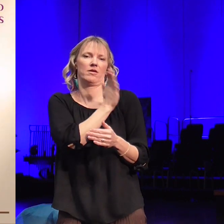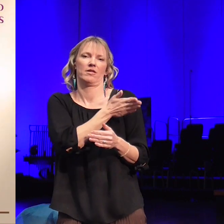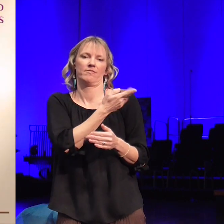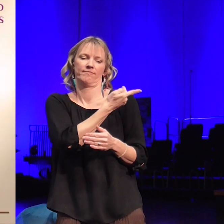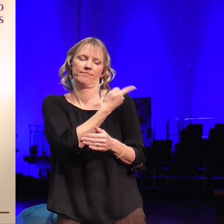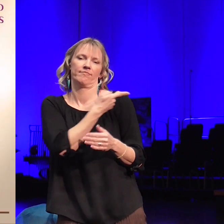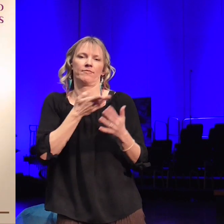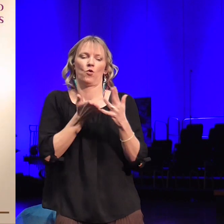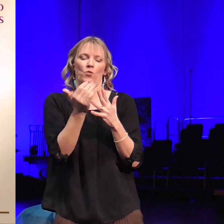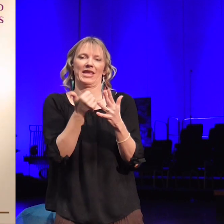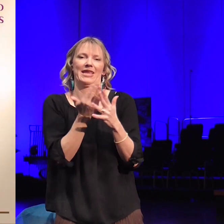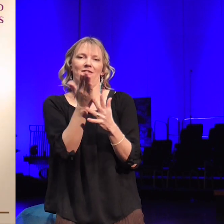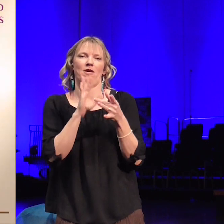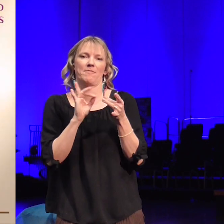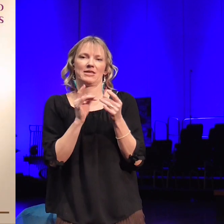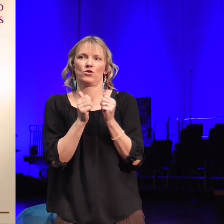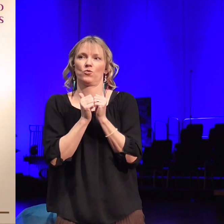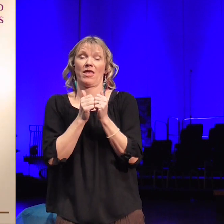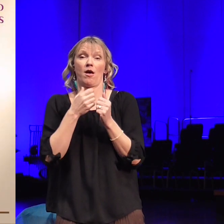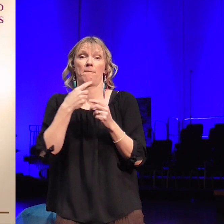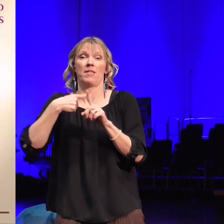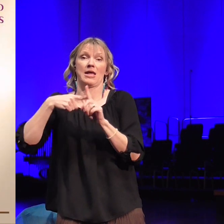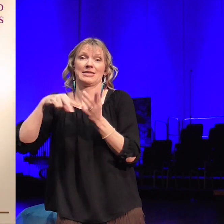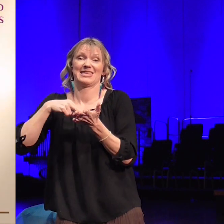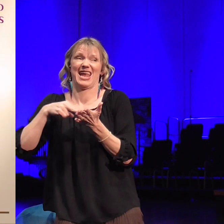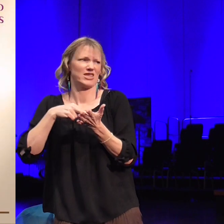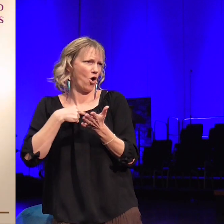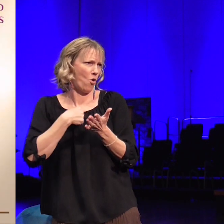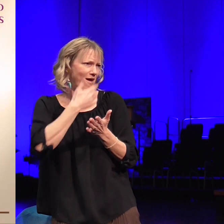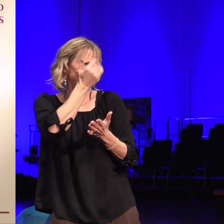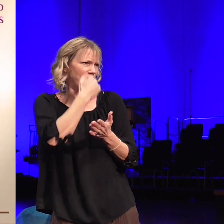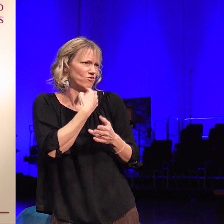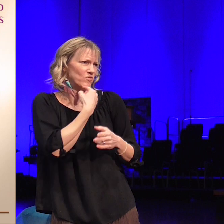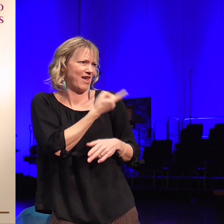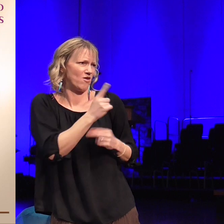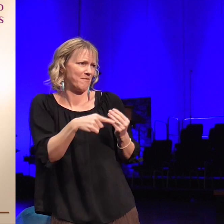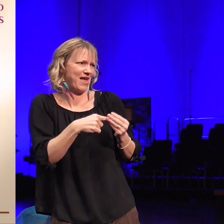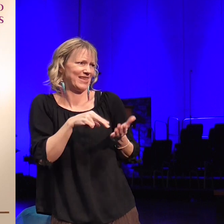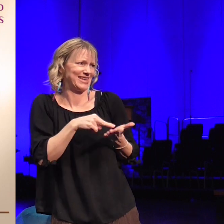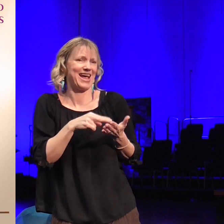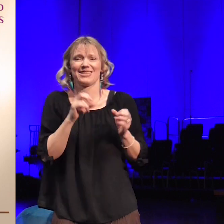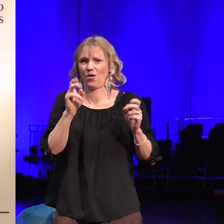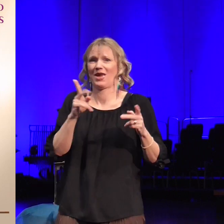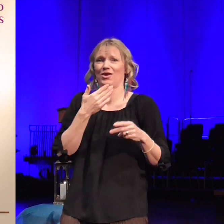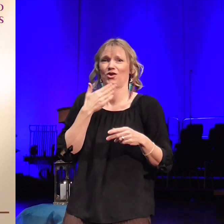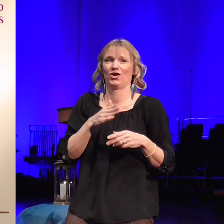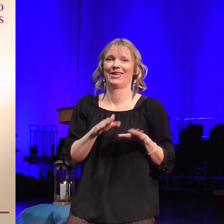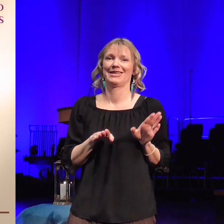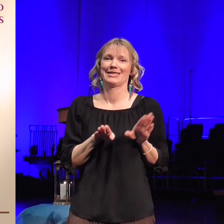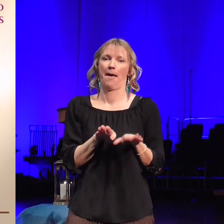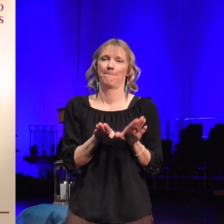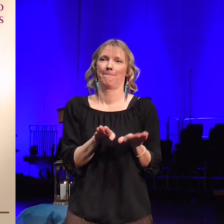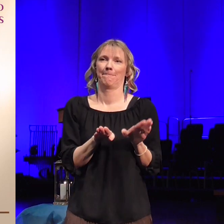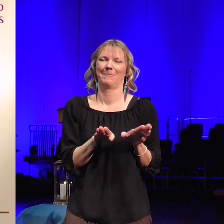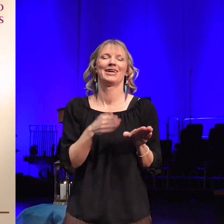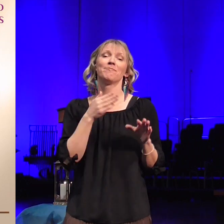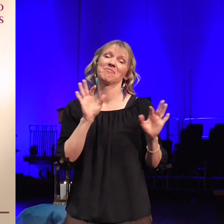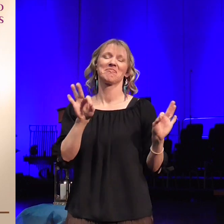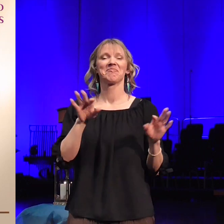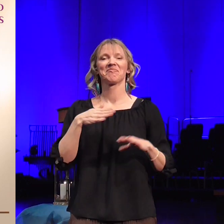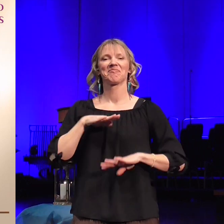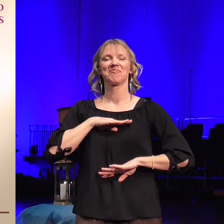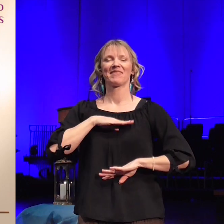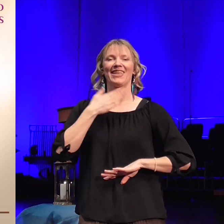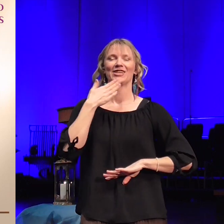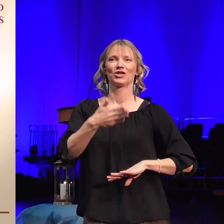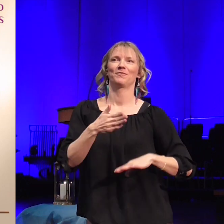little dance. Did you know? Oh, I didn't tell you about the dance. Okay, you got it. All right, good. Yeah, that'll do. That'll